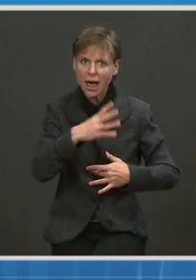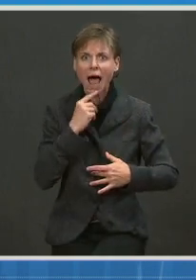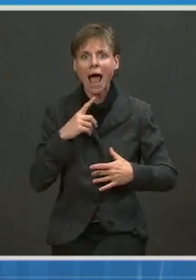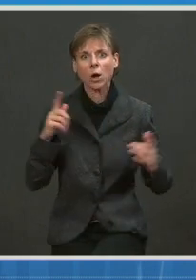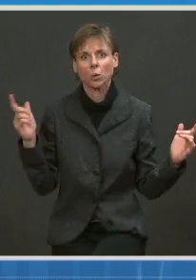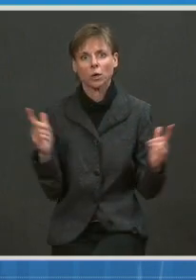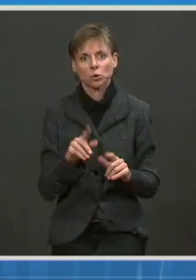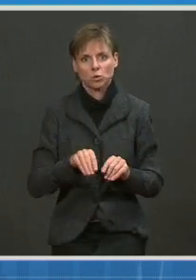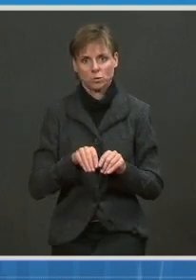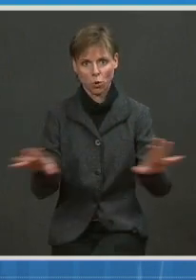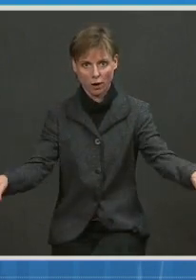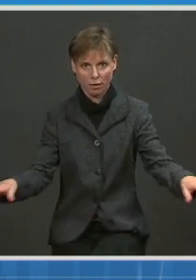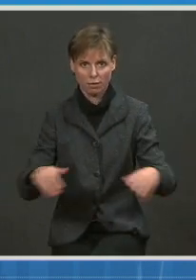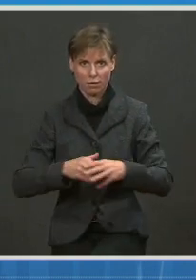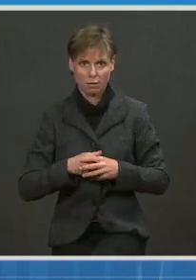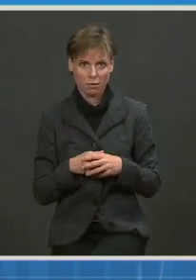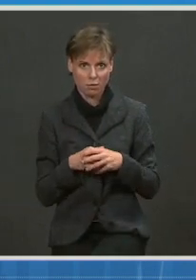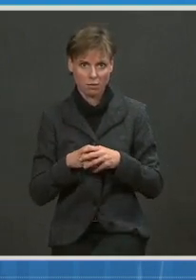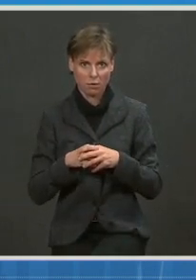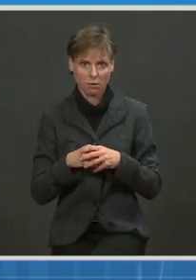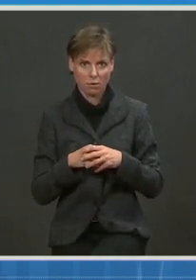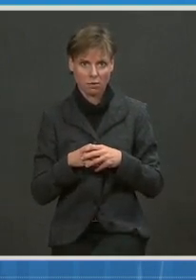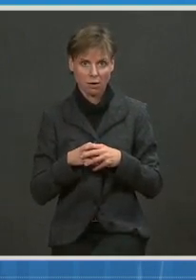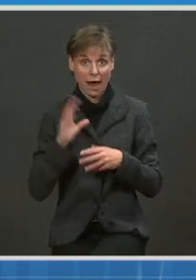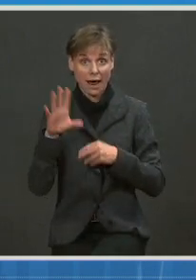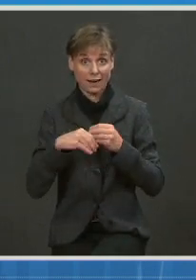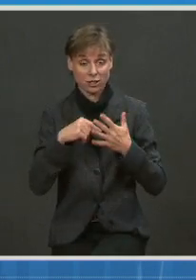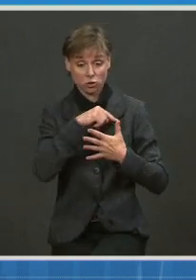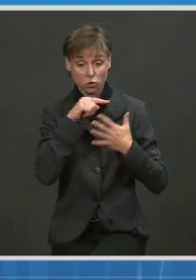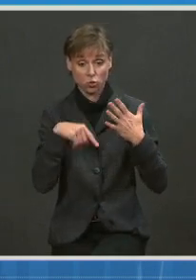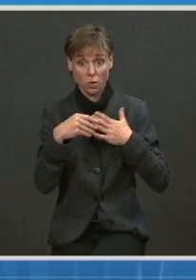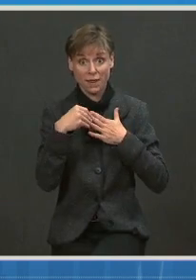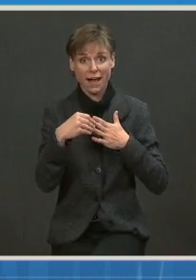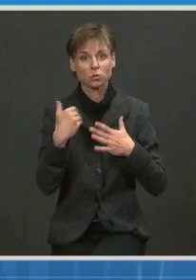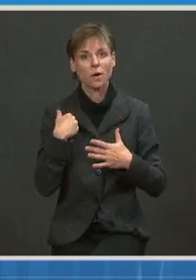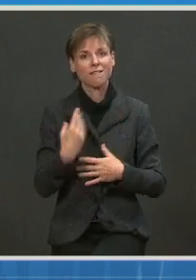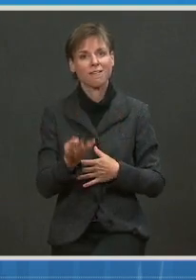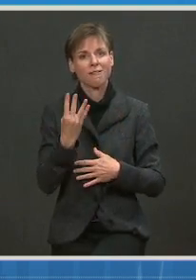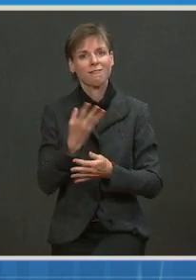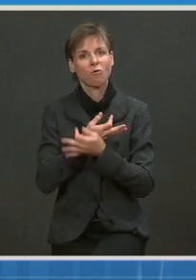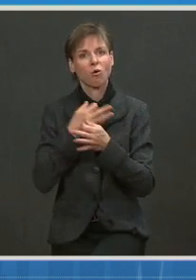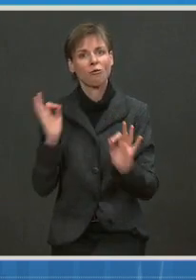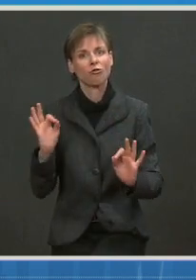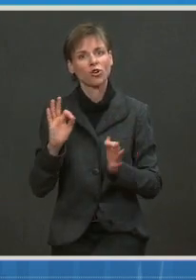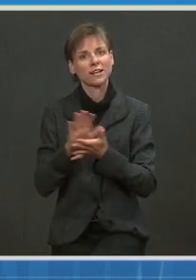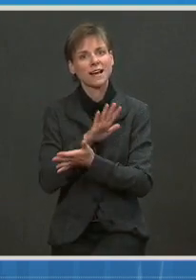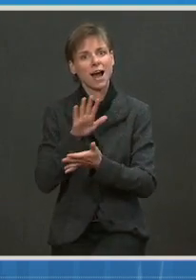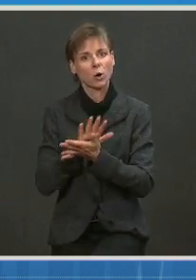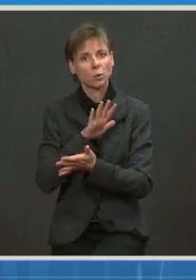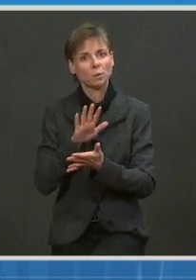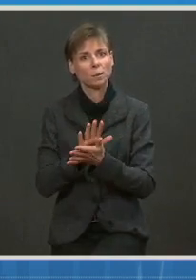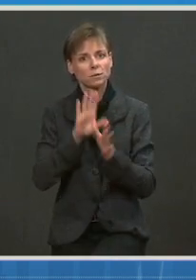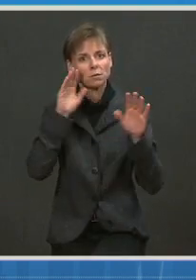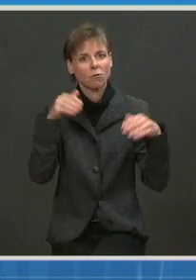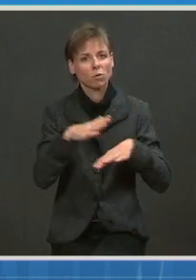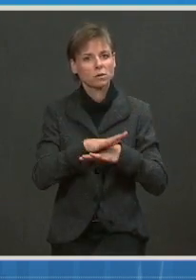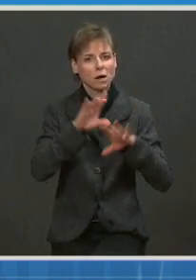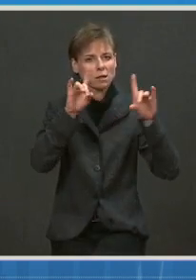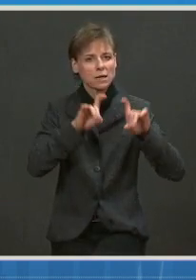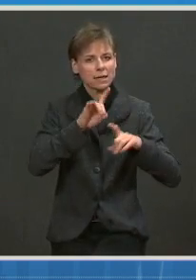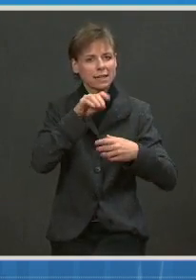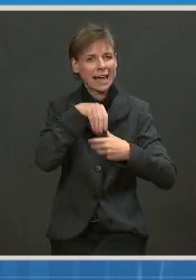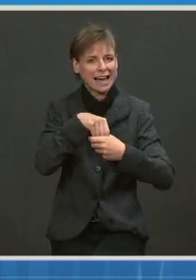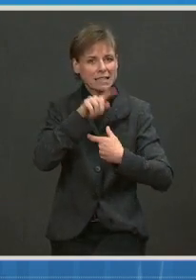In addition to the overview guidance, we are also releasing 4 complementary guidance documents that focus on testing in specific